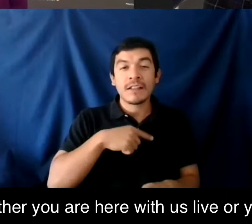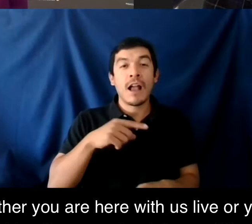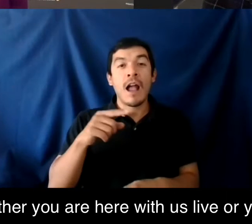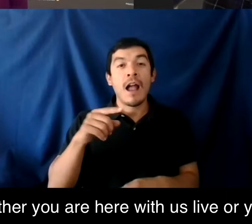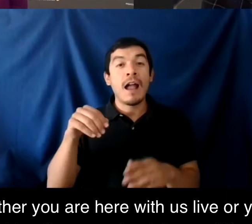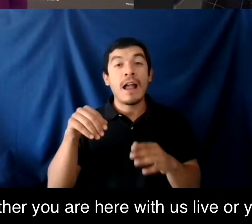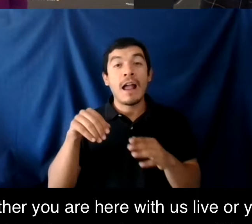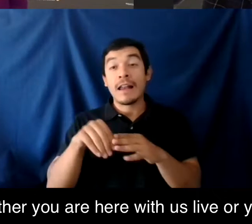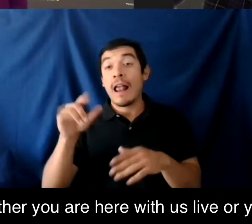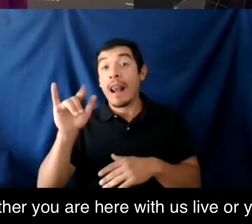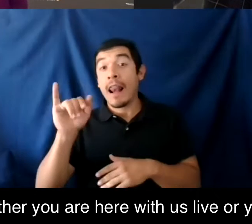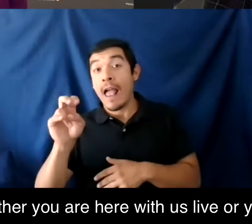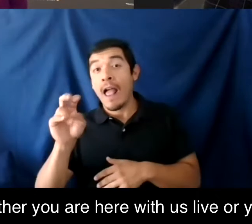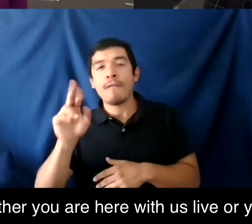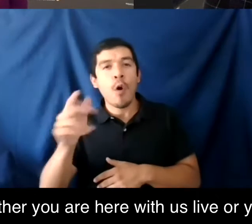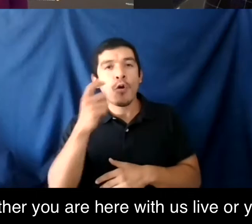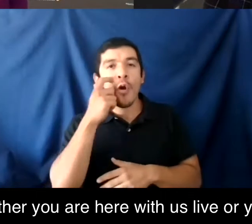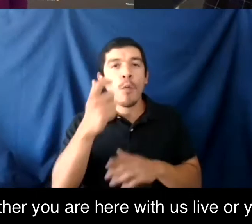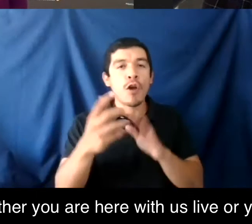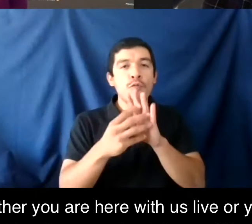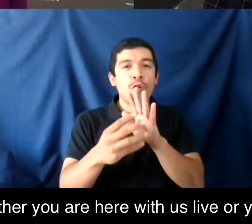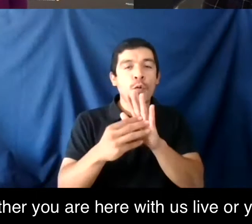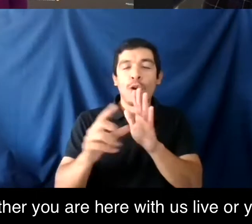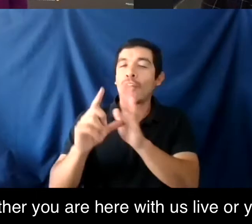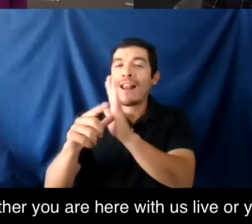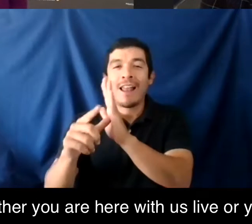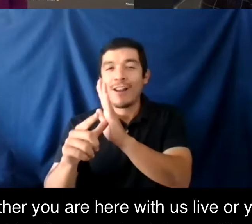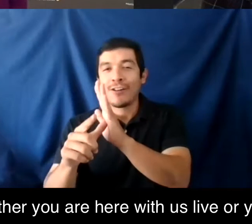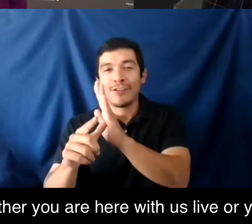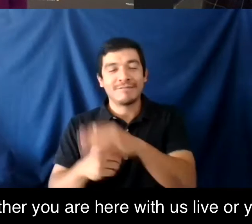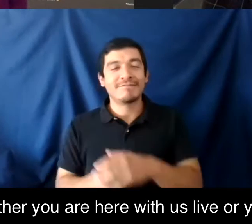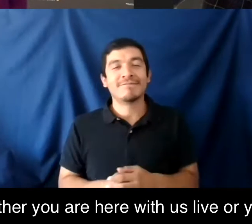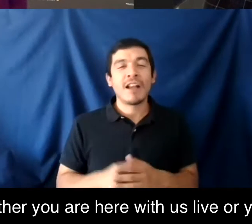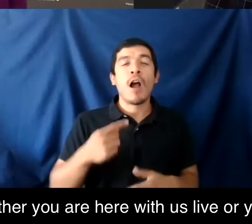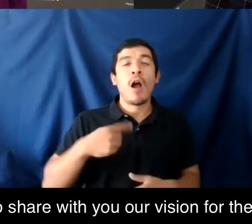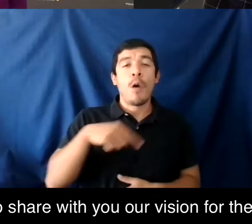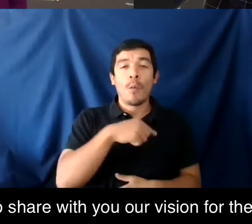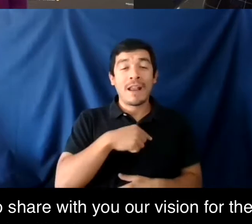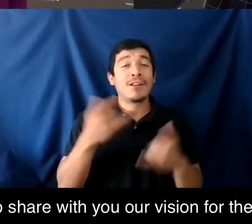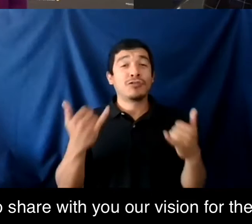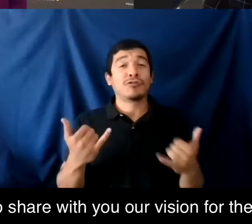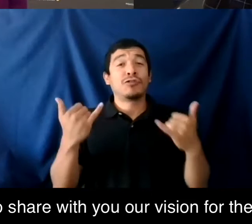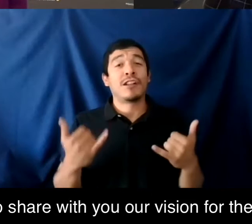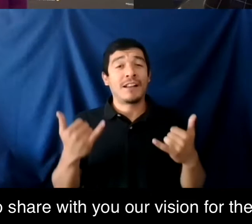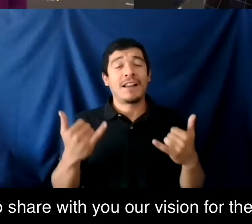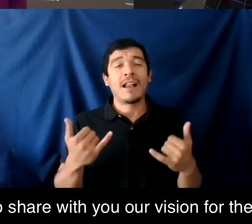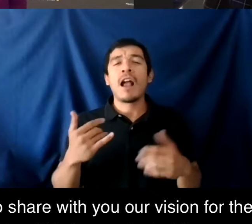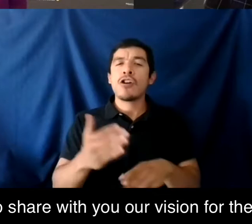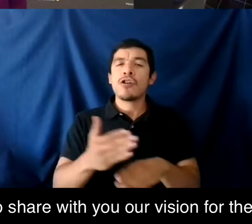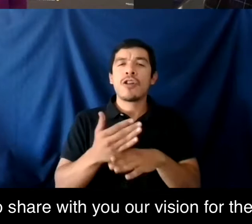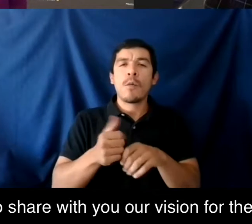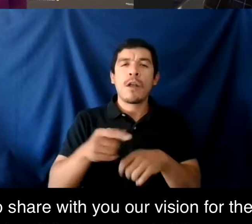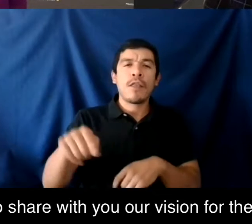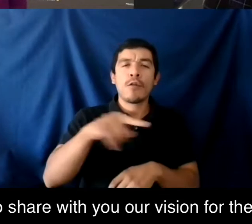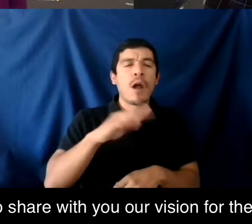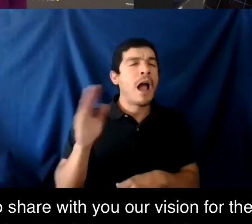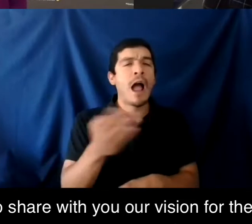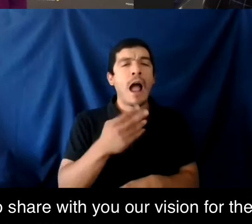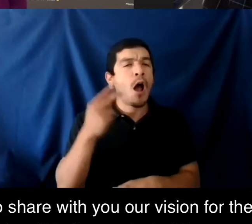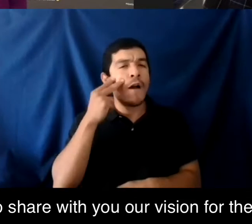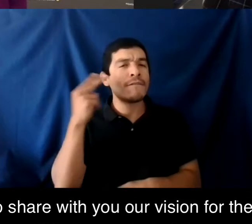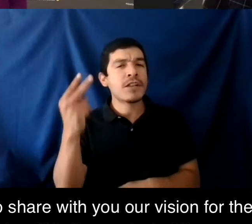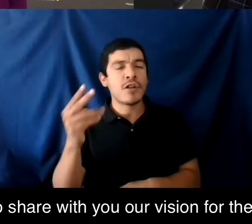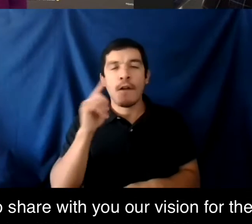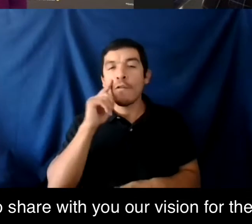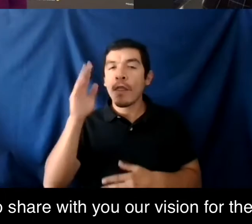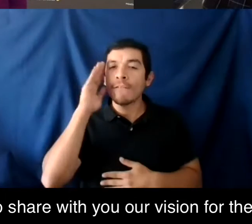or you are watching the recording later on. We today get to share with you our vision for